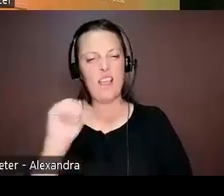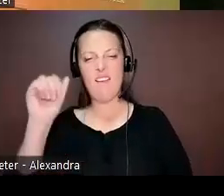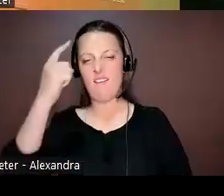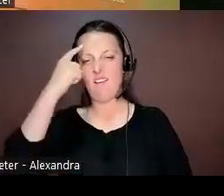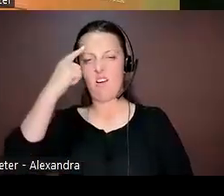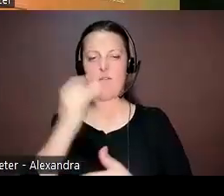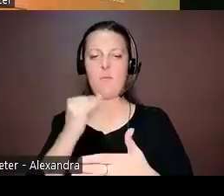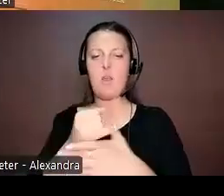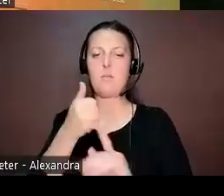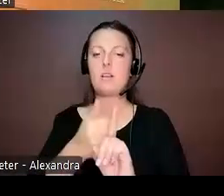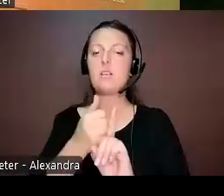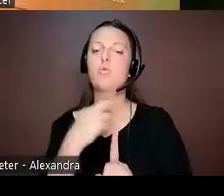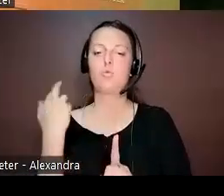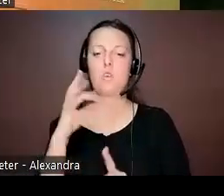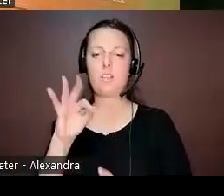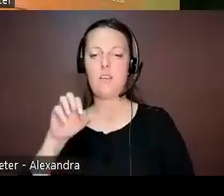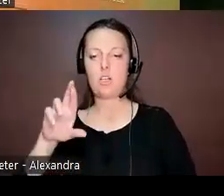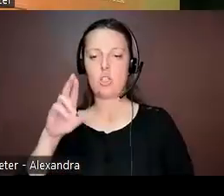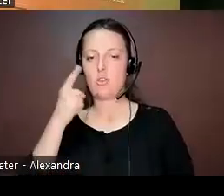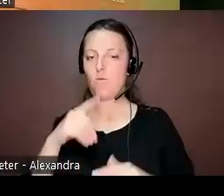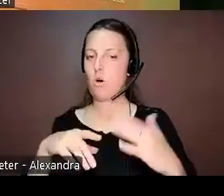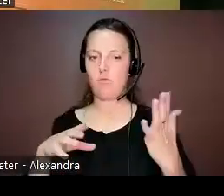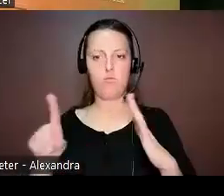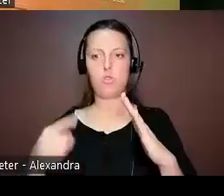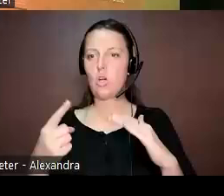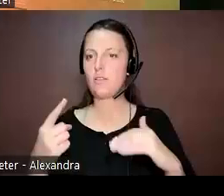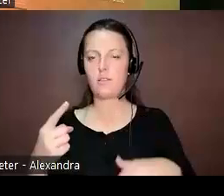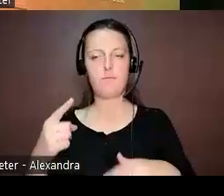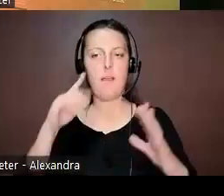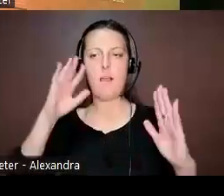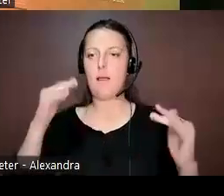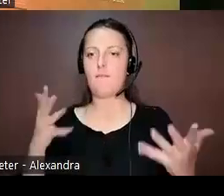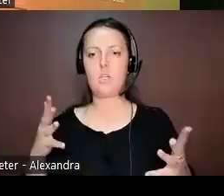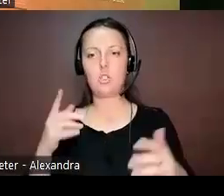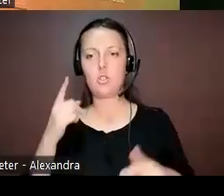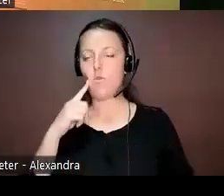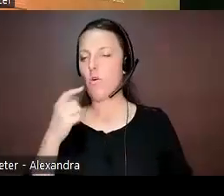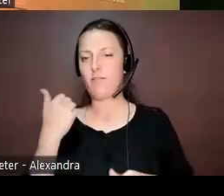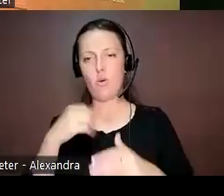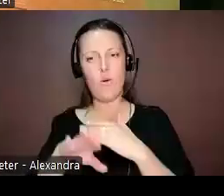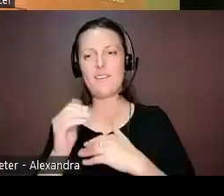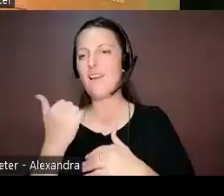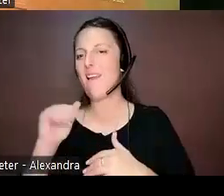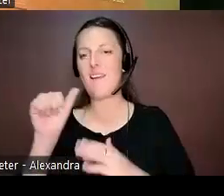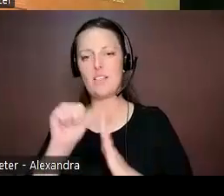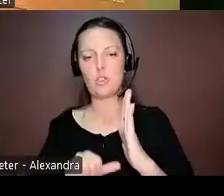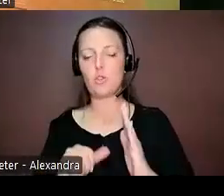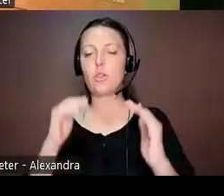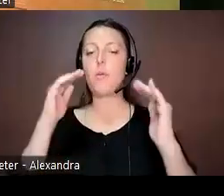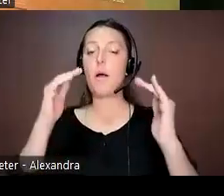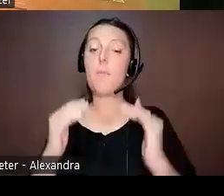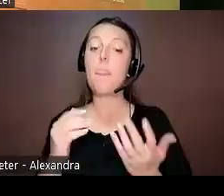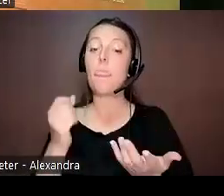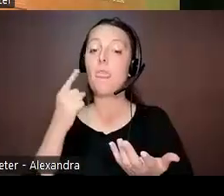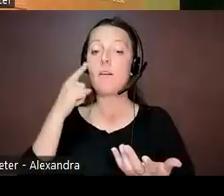through surgery. And you know, it's also interesting. It was not the neuropsychological testing-based